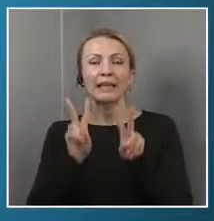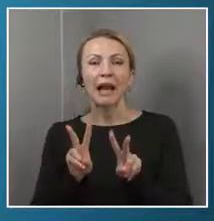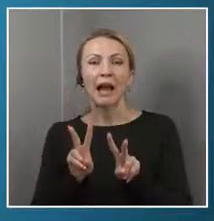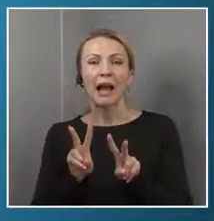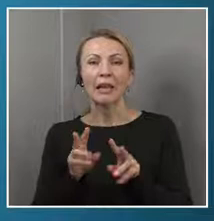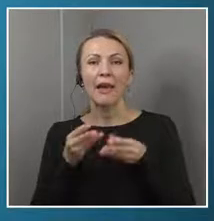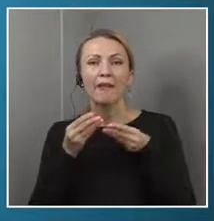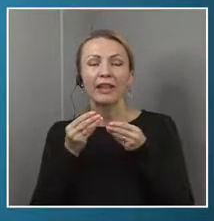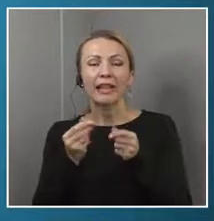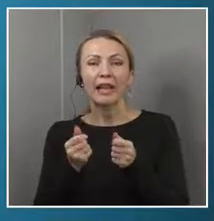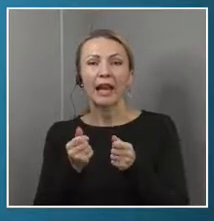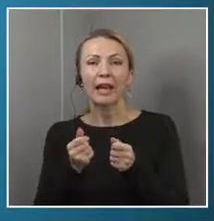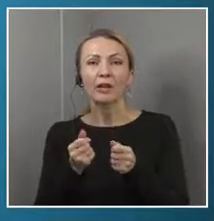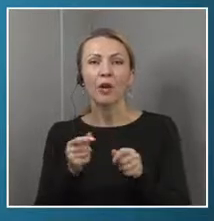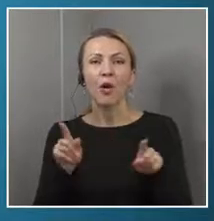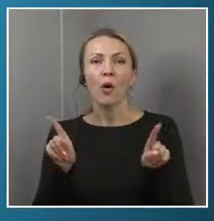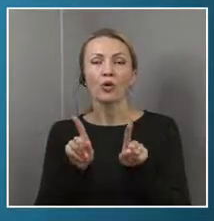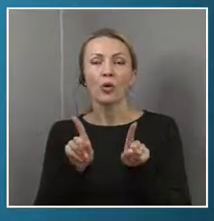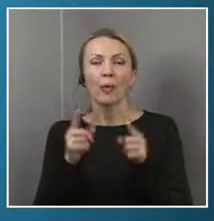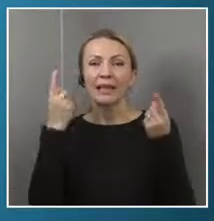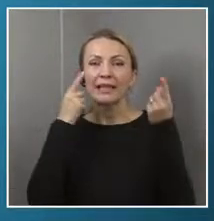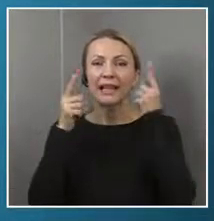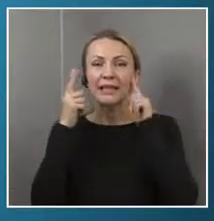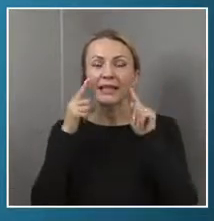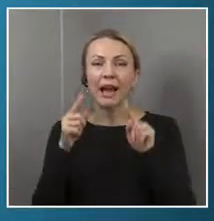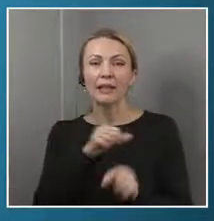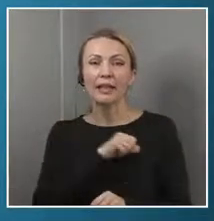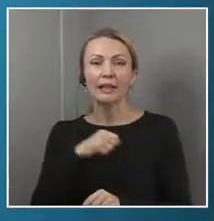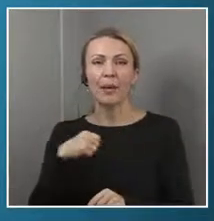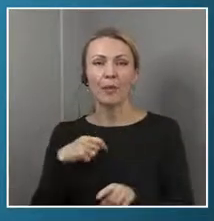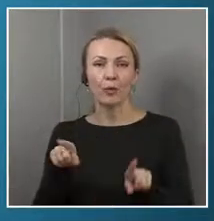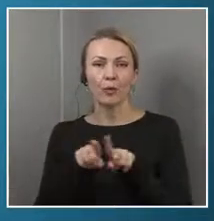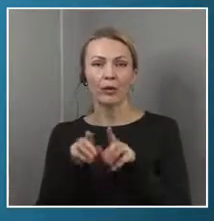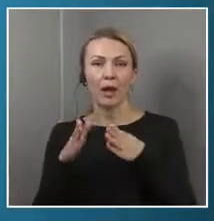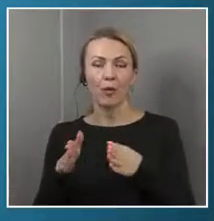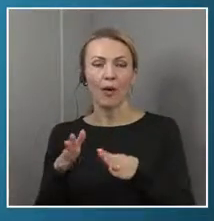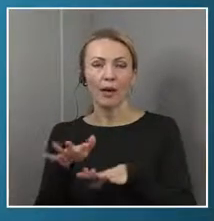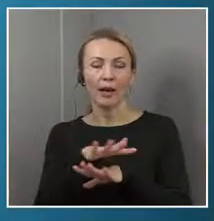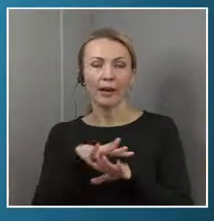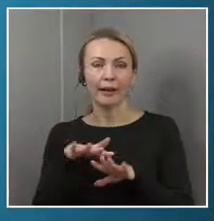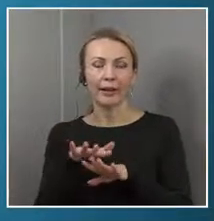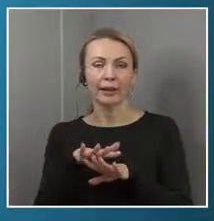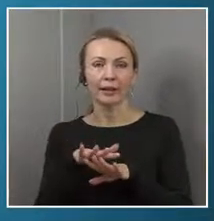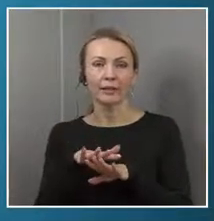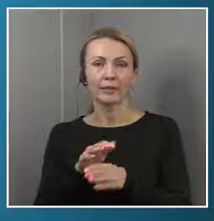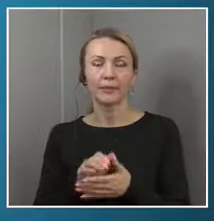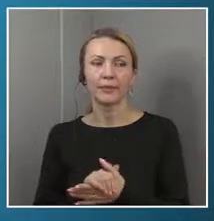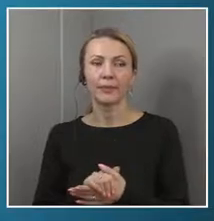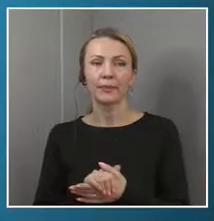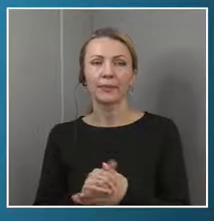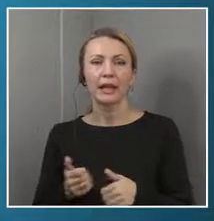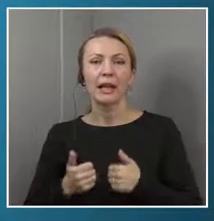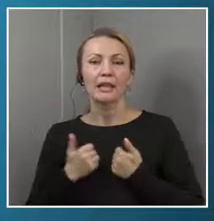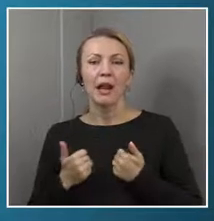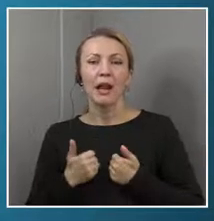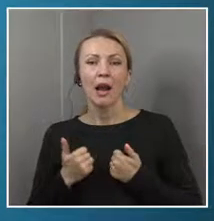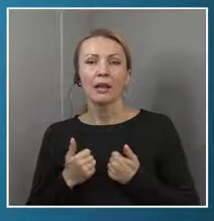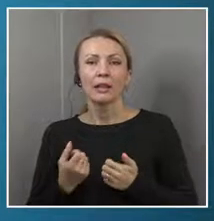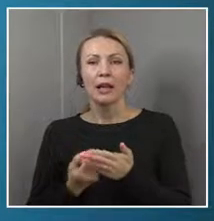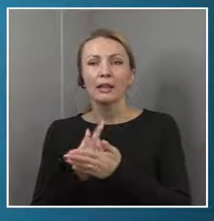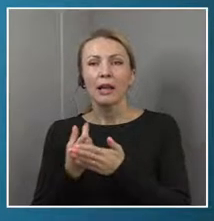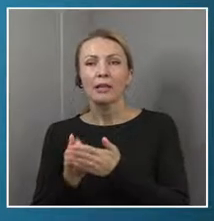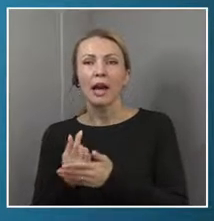new collectors such that eventually they would buy the paintings that the prints were made after. Durand